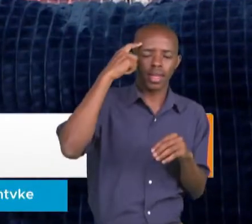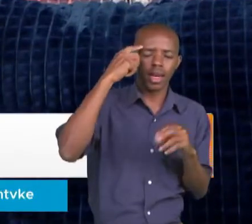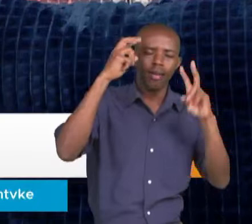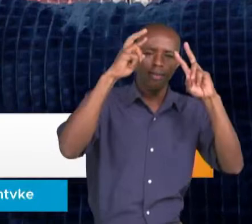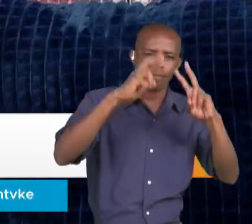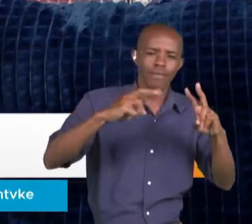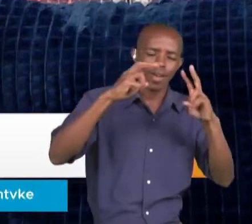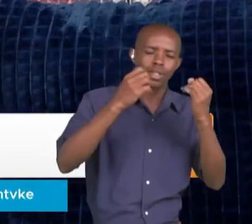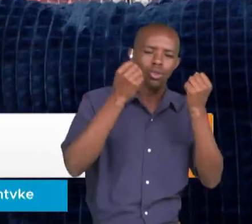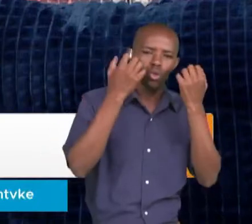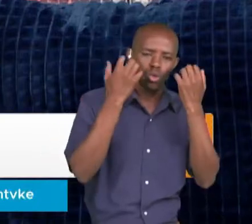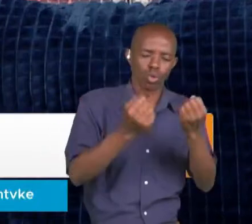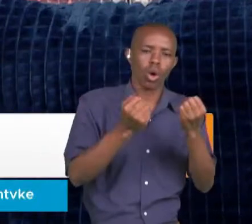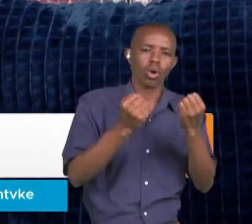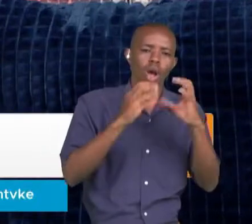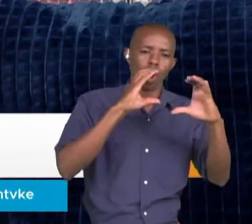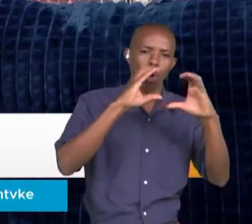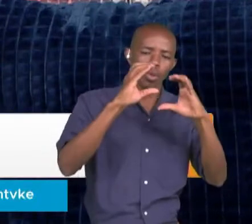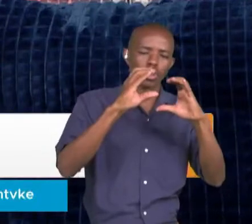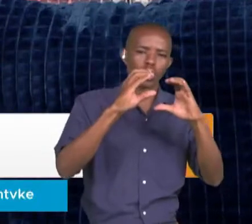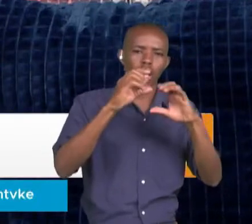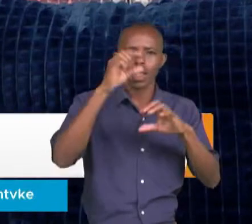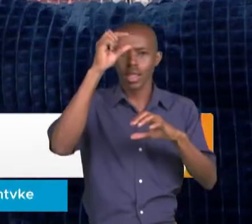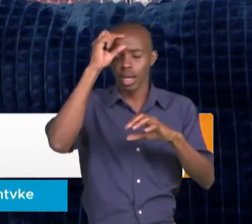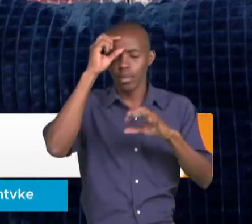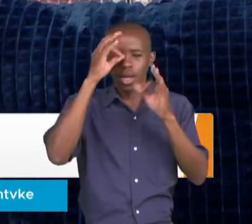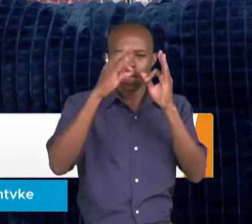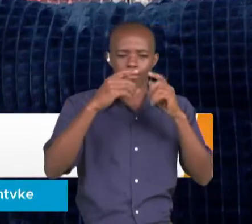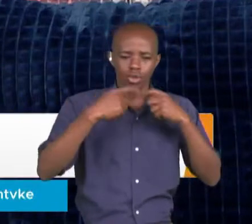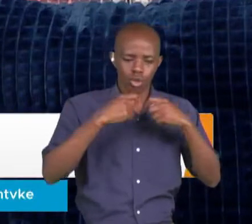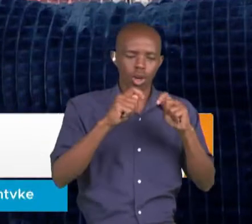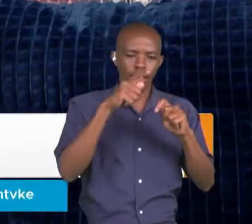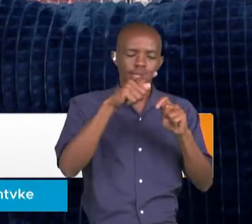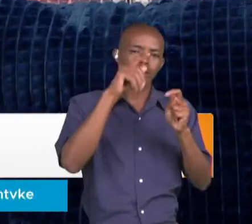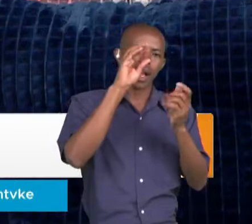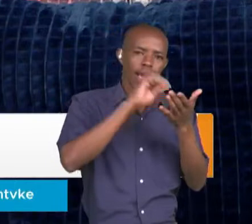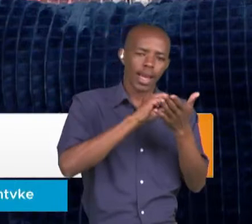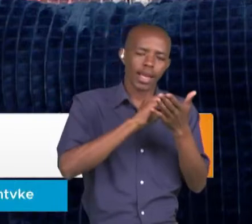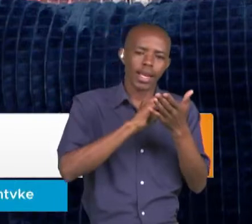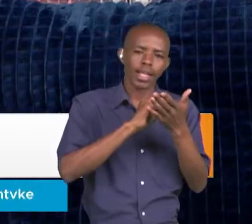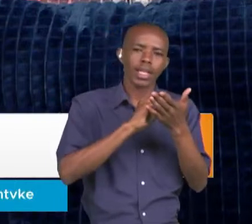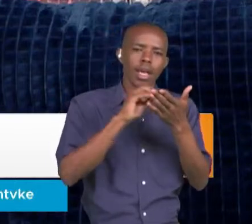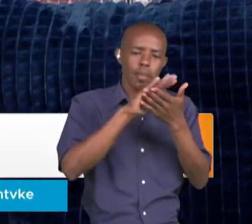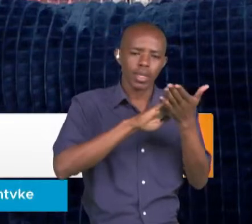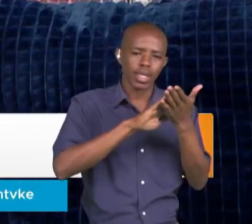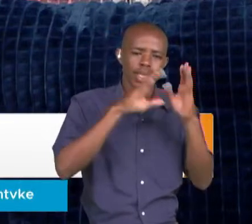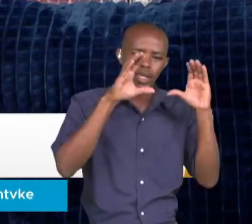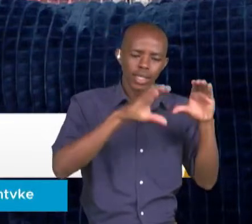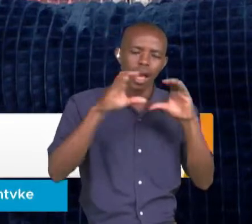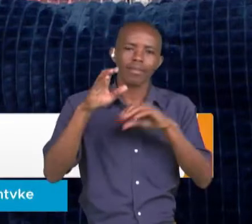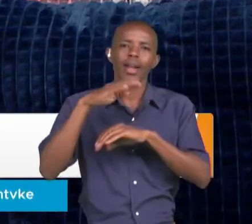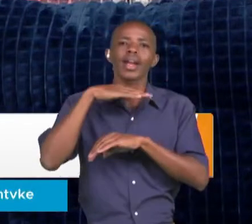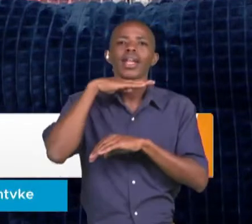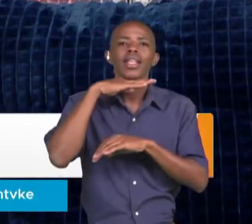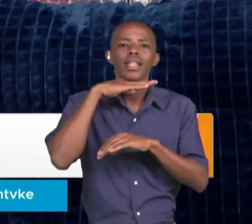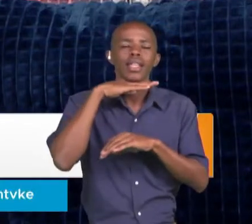very strong communication from the government that if you try this again, you will basically suffer death or a